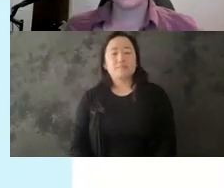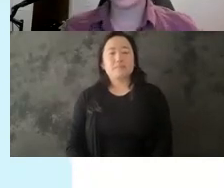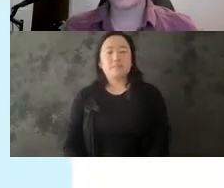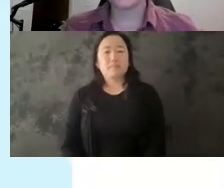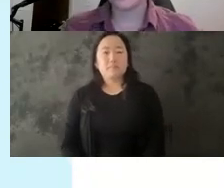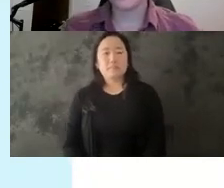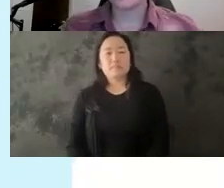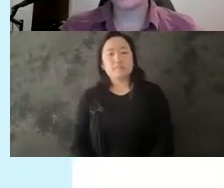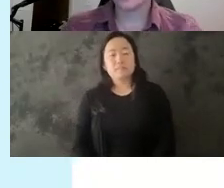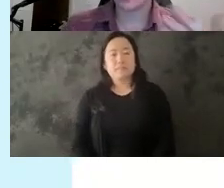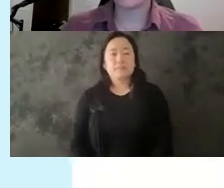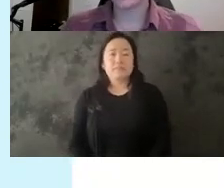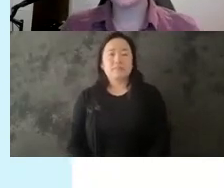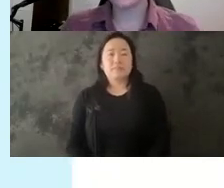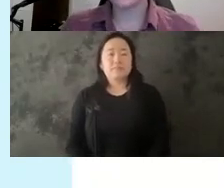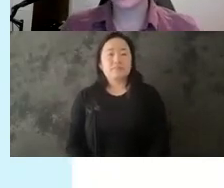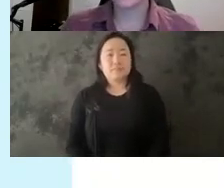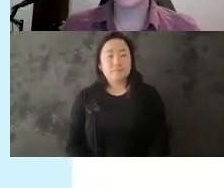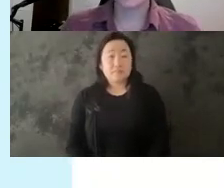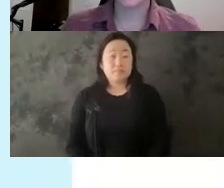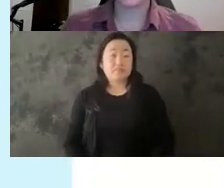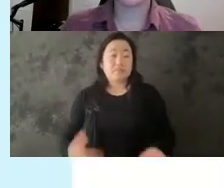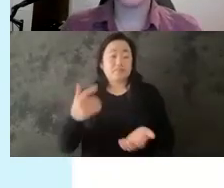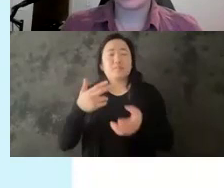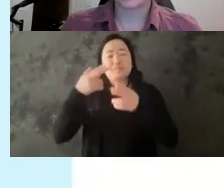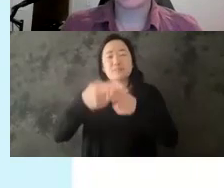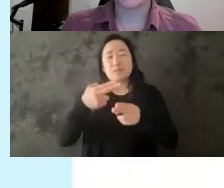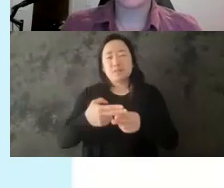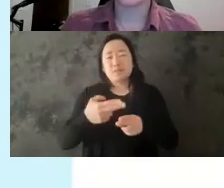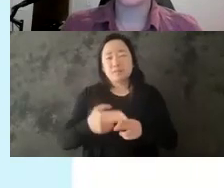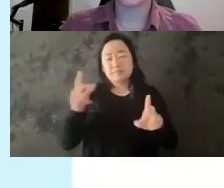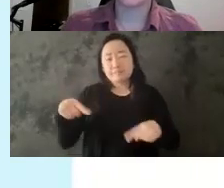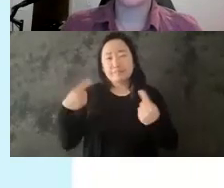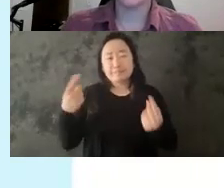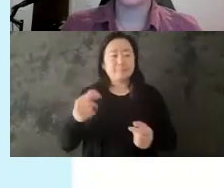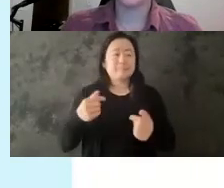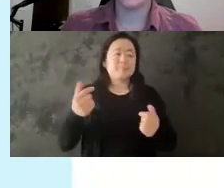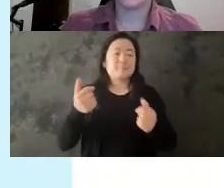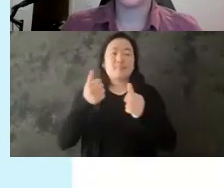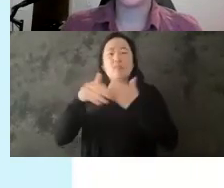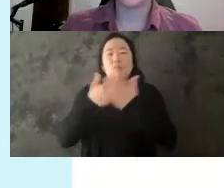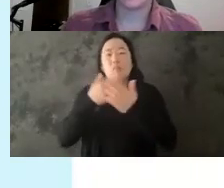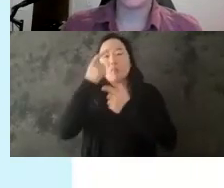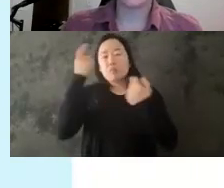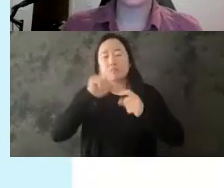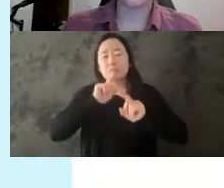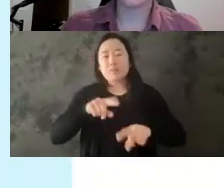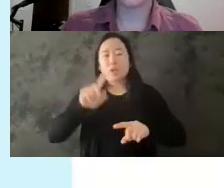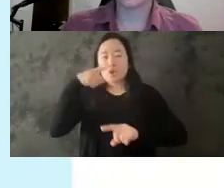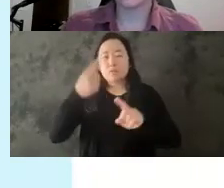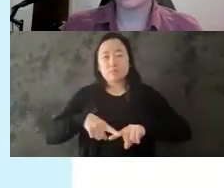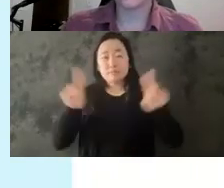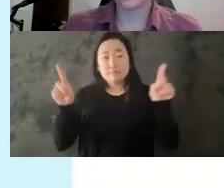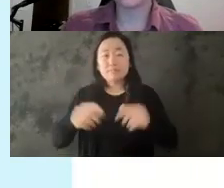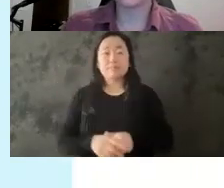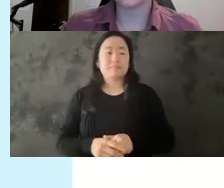And then just briefly, we've acknowledged multiple times throughout, but everybody's trauma response looks different. And I think I'll just focus